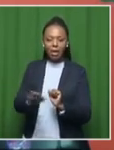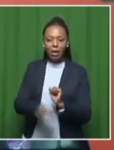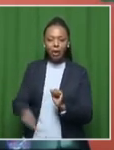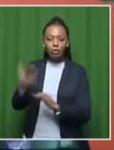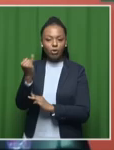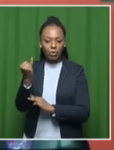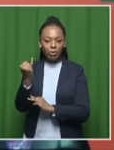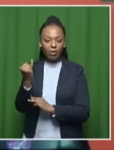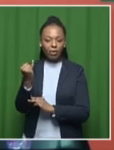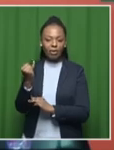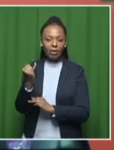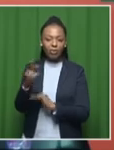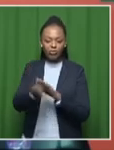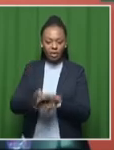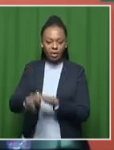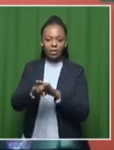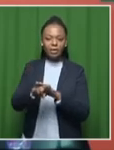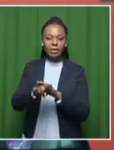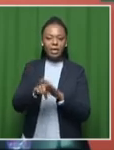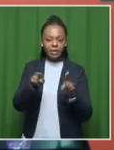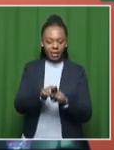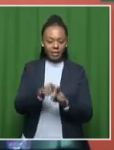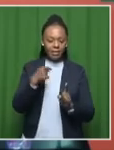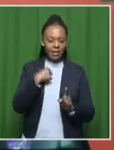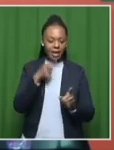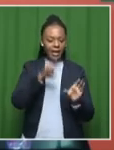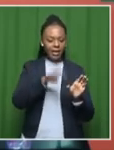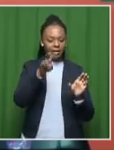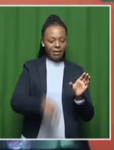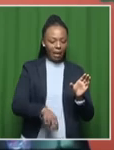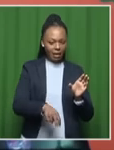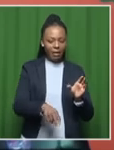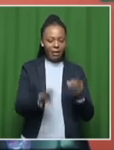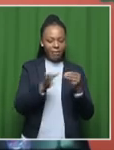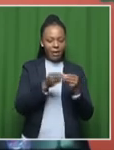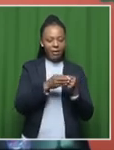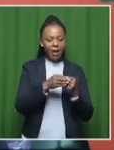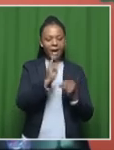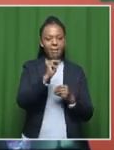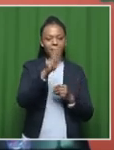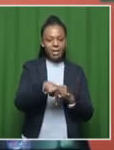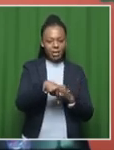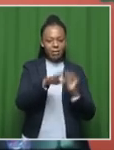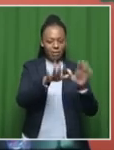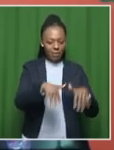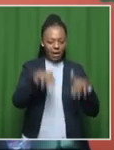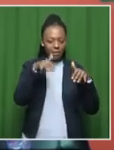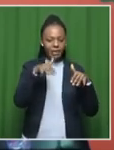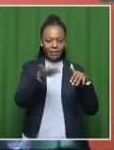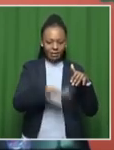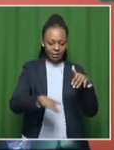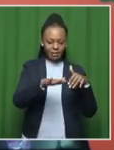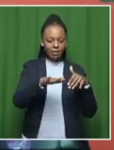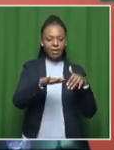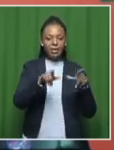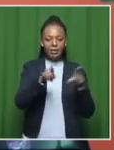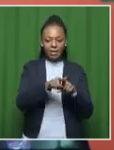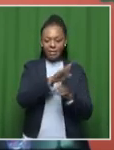I also request to resign my position as Member of Parliament and all positions in the